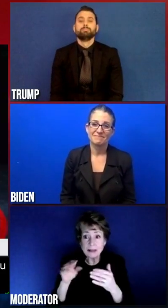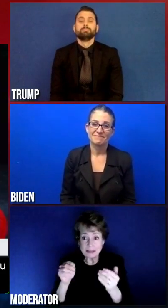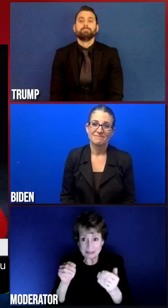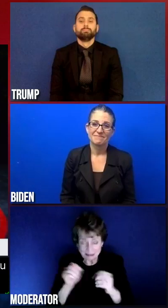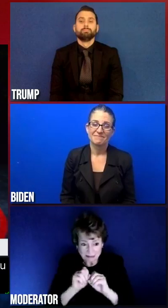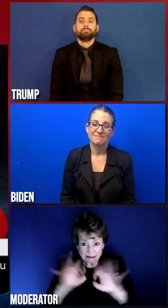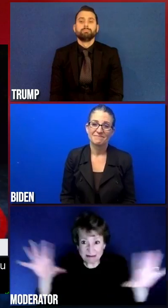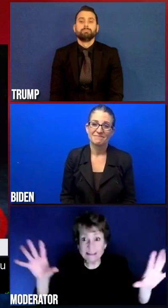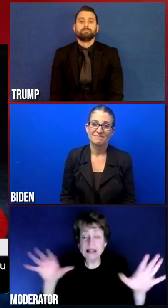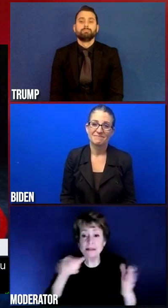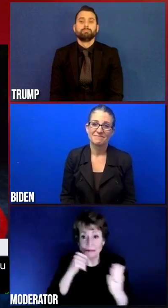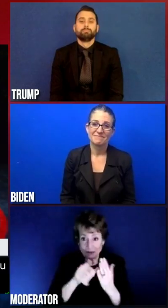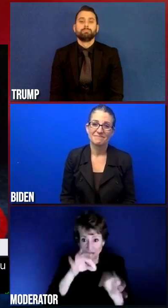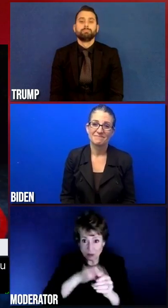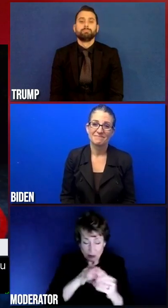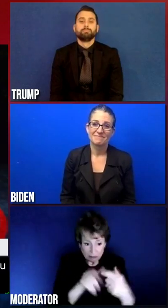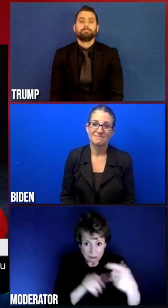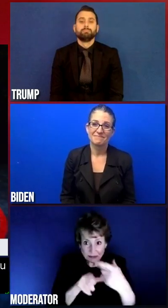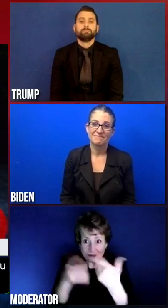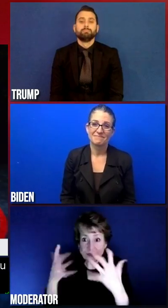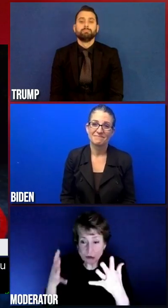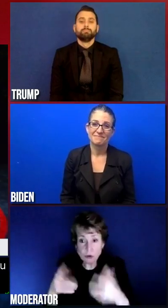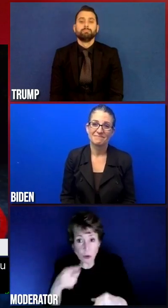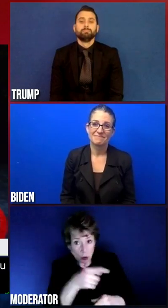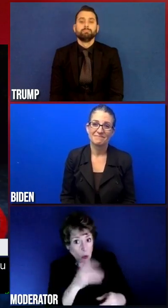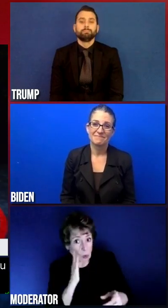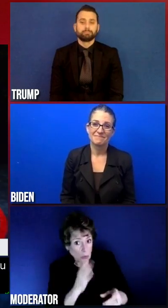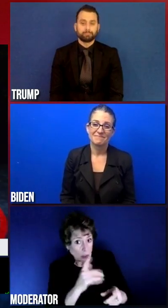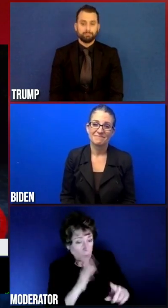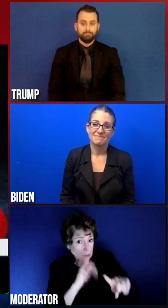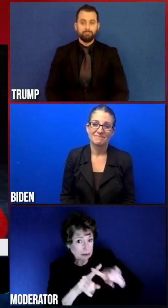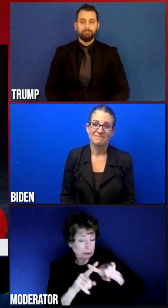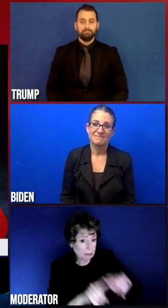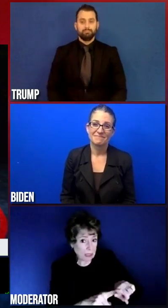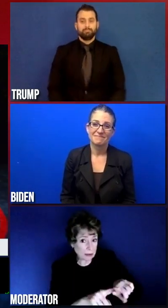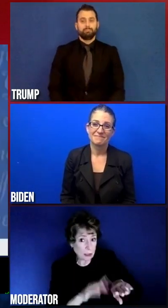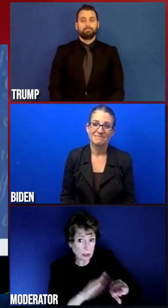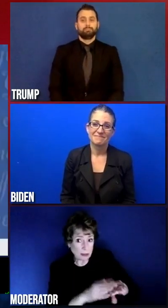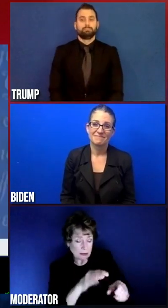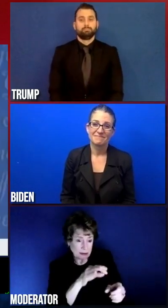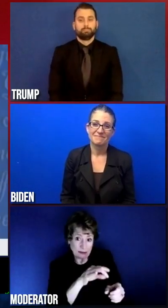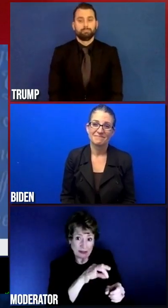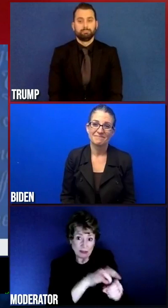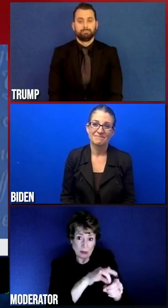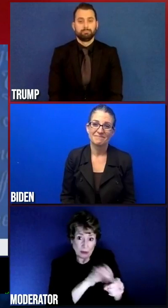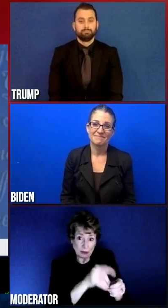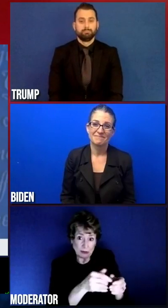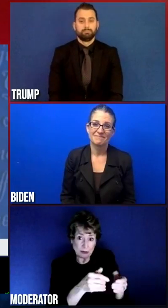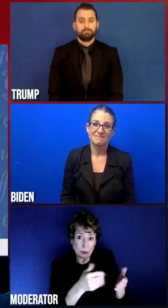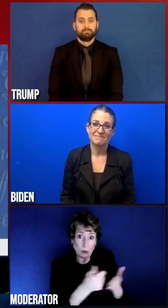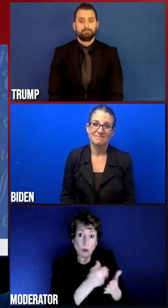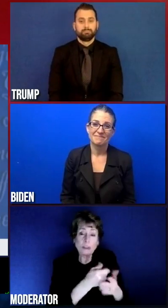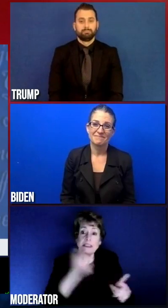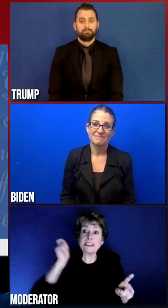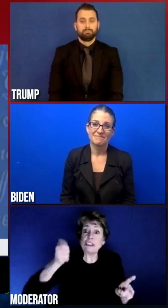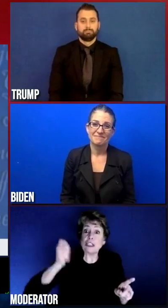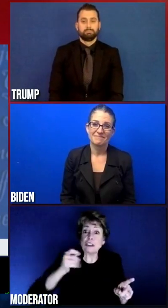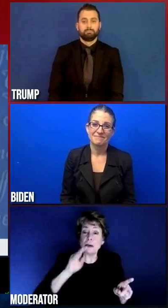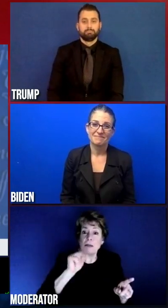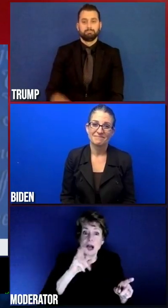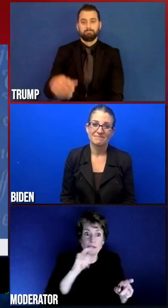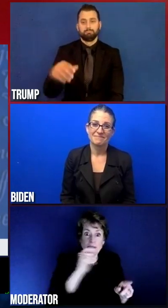on the Supreme Court, including a Justice Barrett, to settle any dispute? Yeah, I think I'm counting on them to look at the ballots,